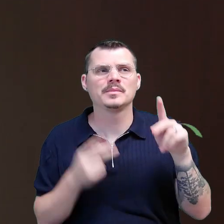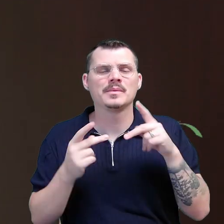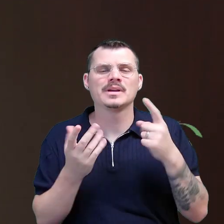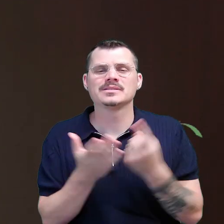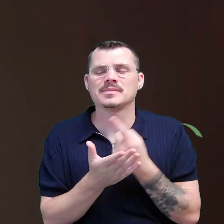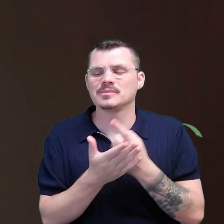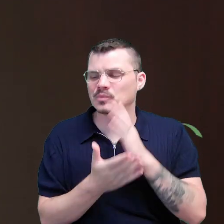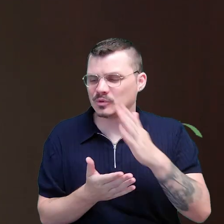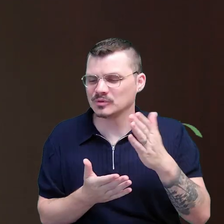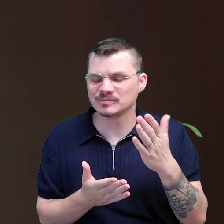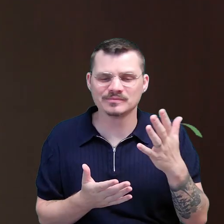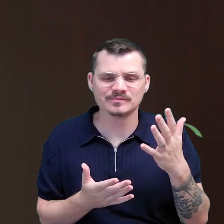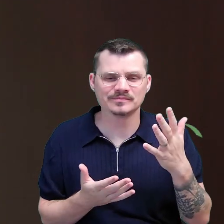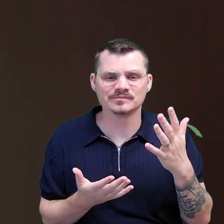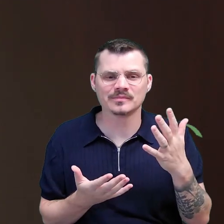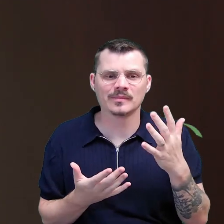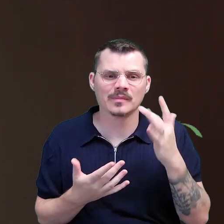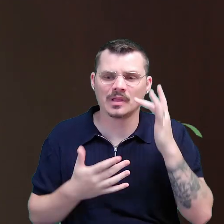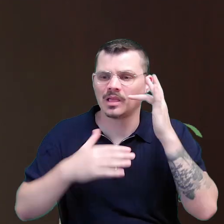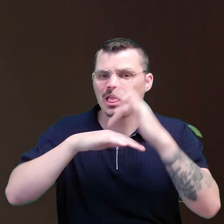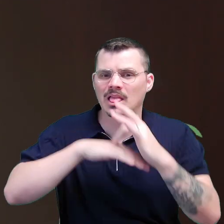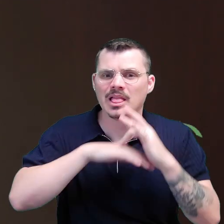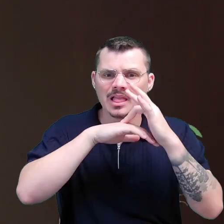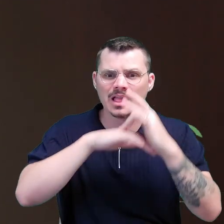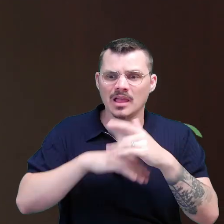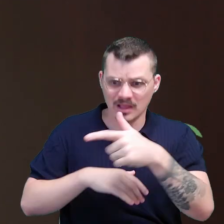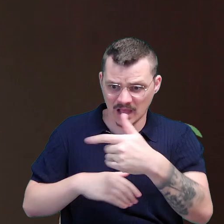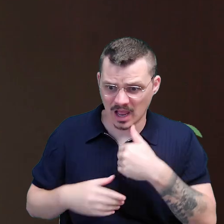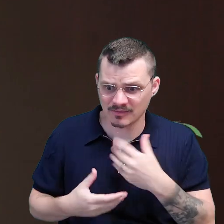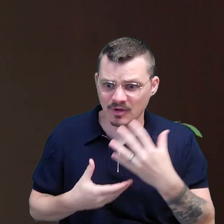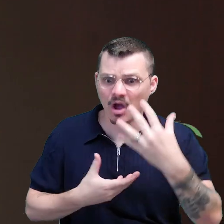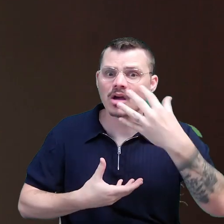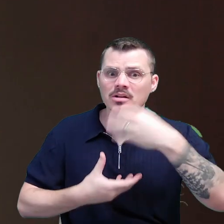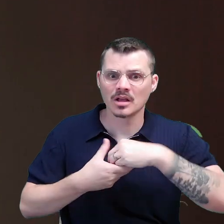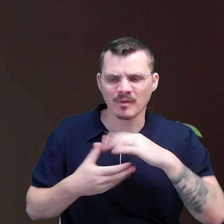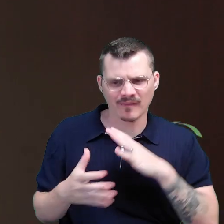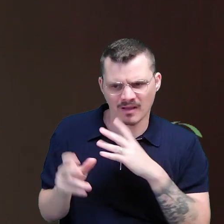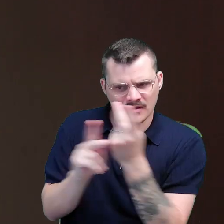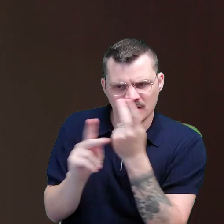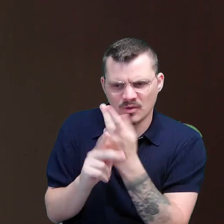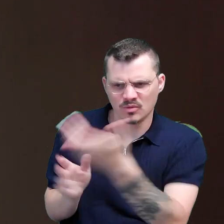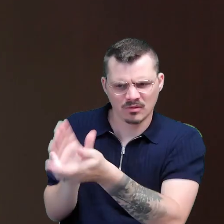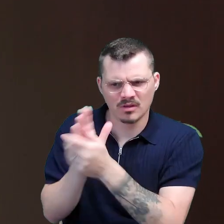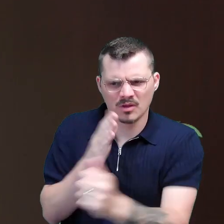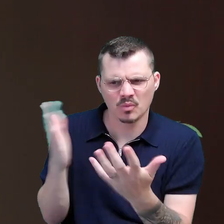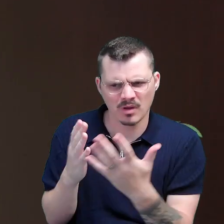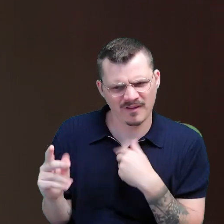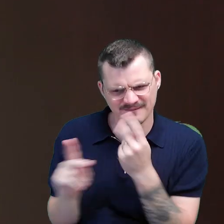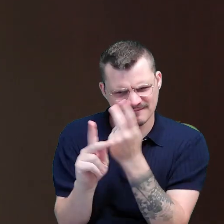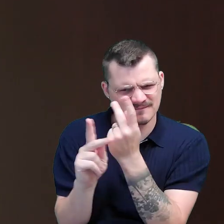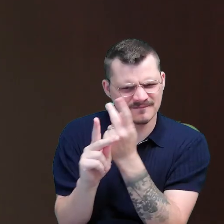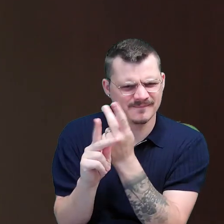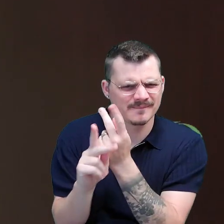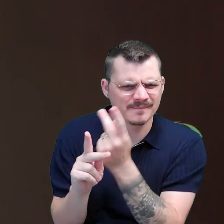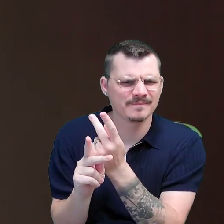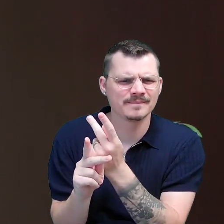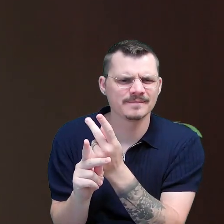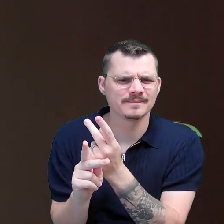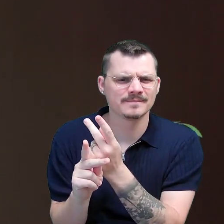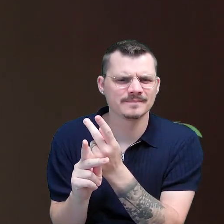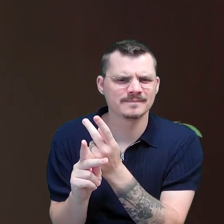on sort of a treasure hunt with people with autism. Oh, let's figure out your savant skill.